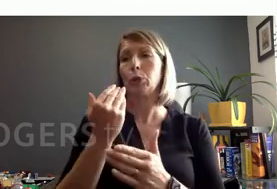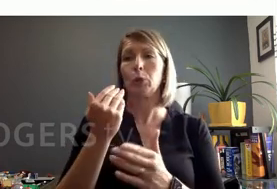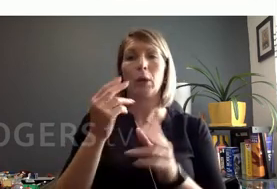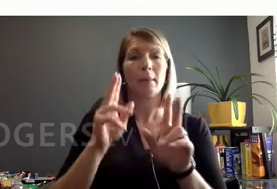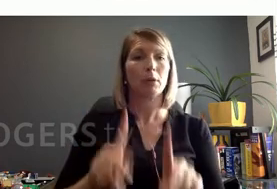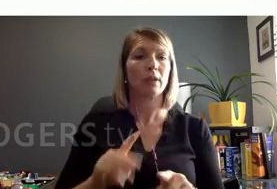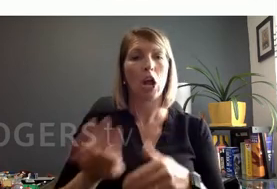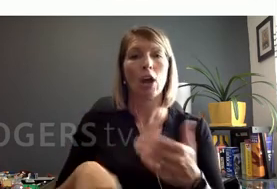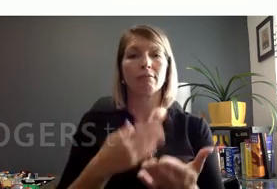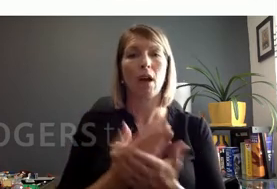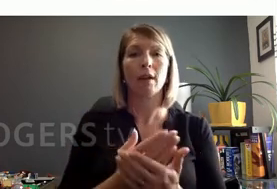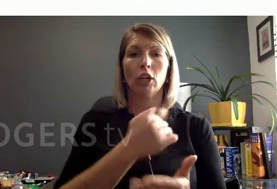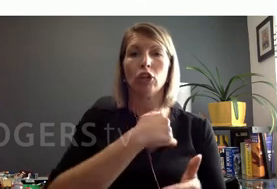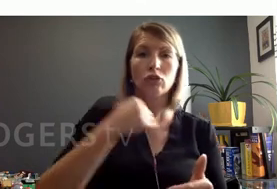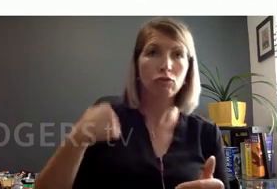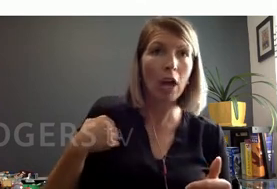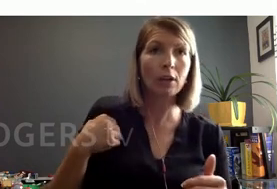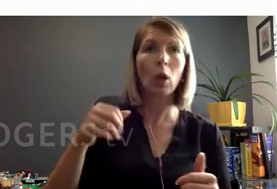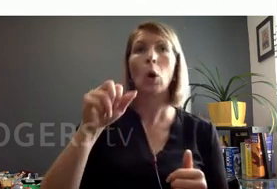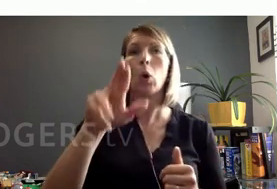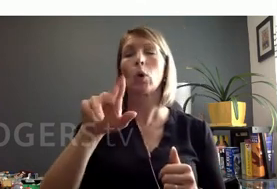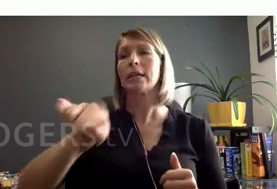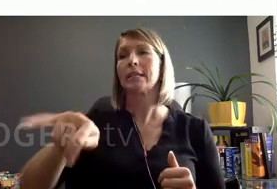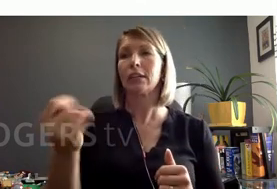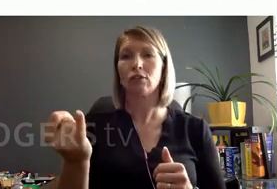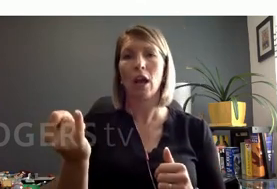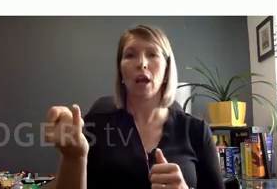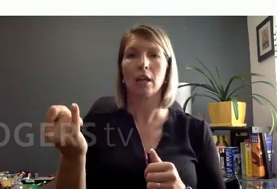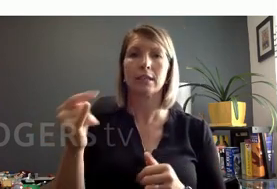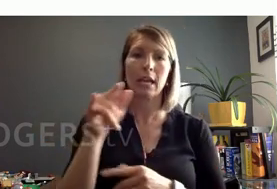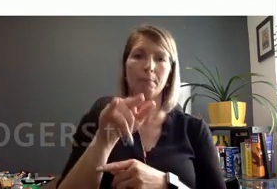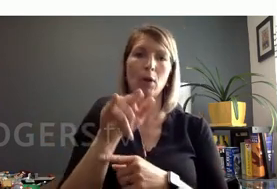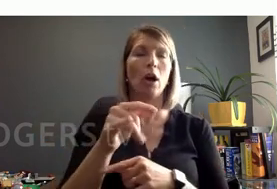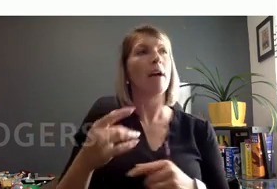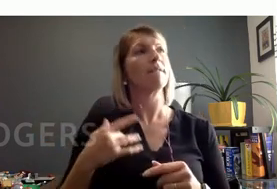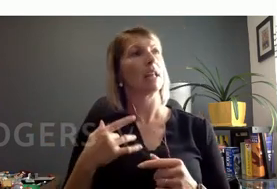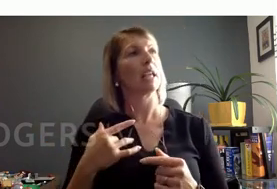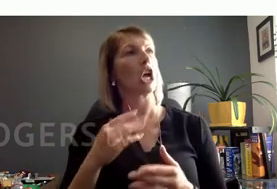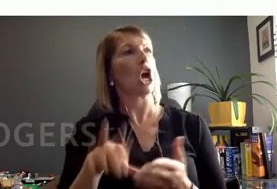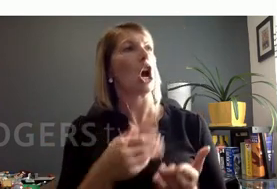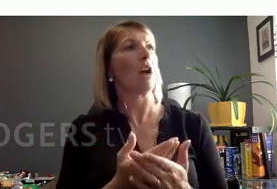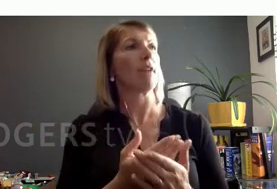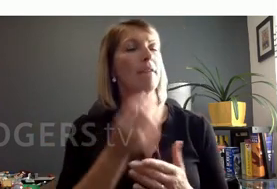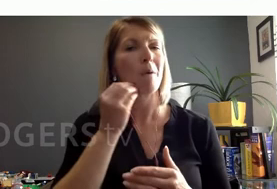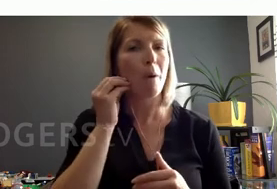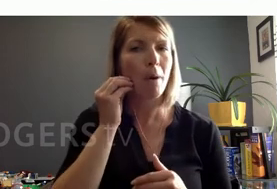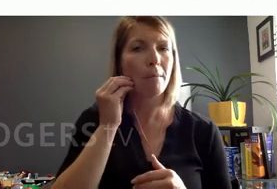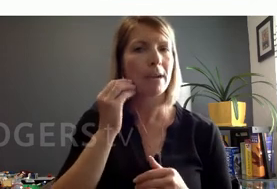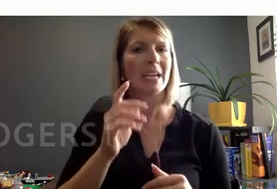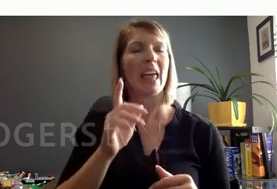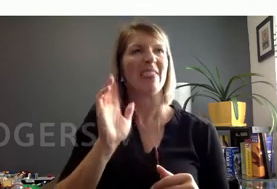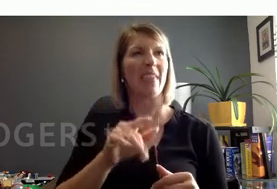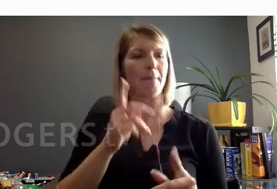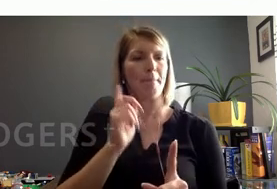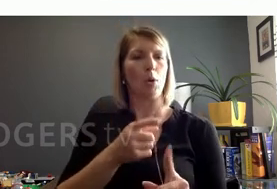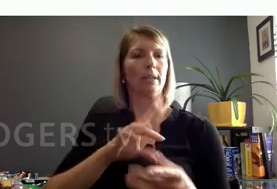Airport, I really have a sense of coming home. So that sense of belonging is really important, right?